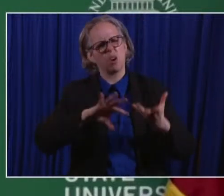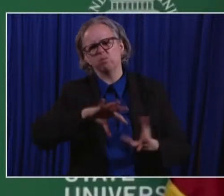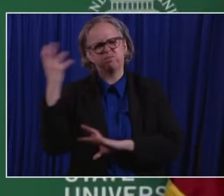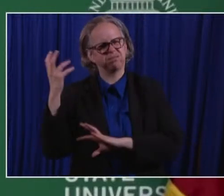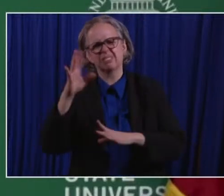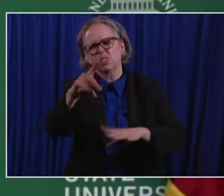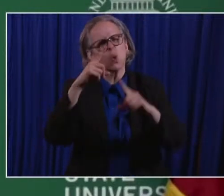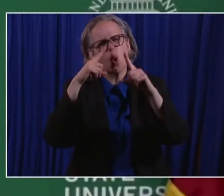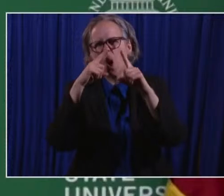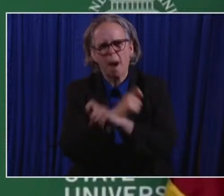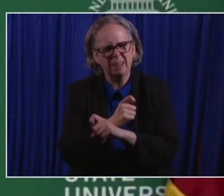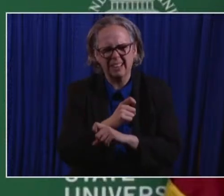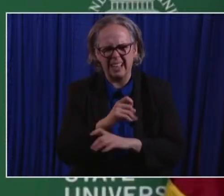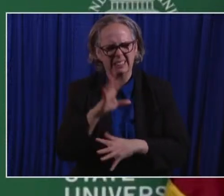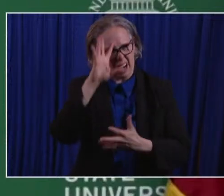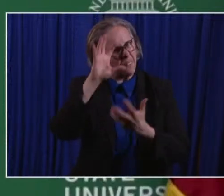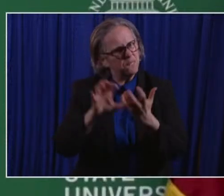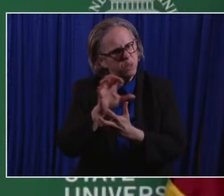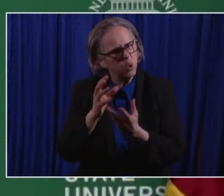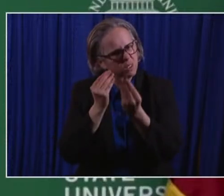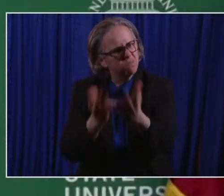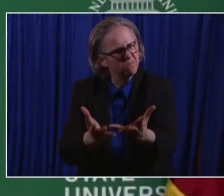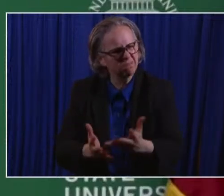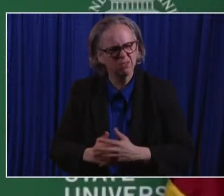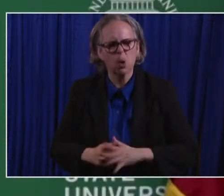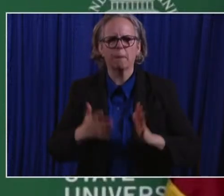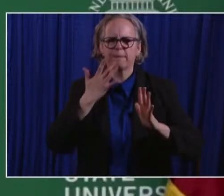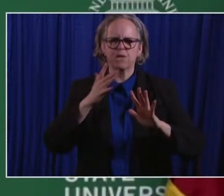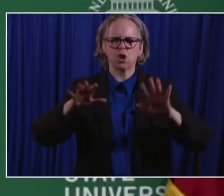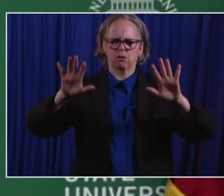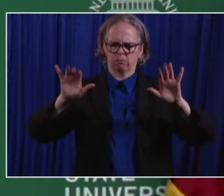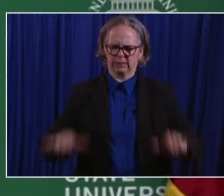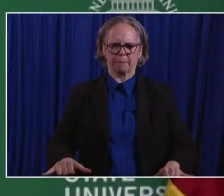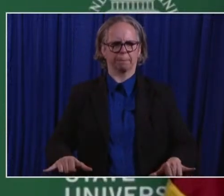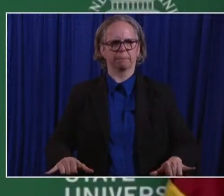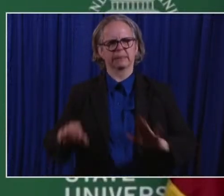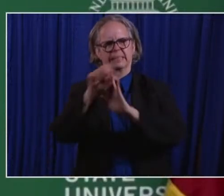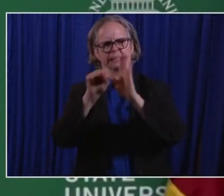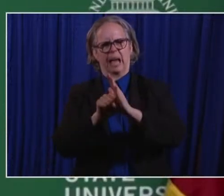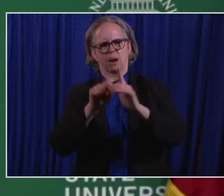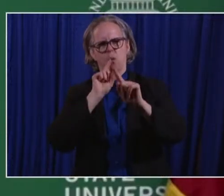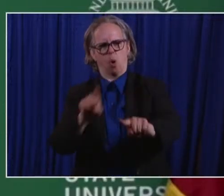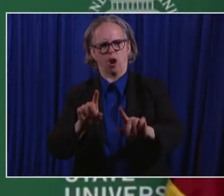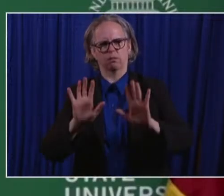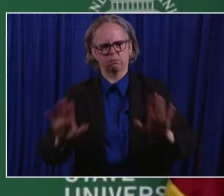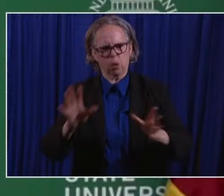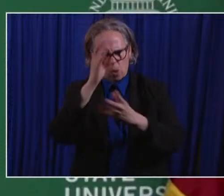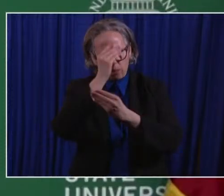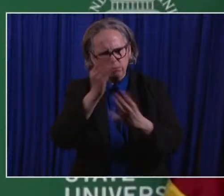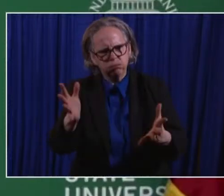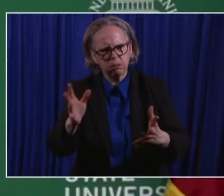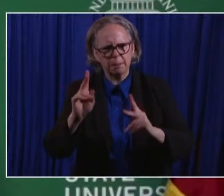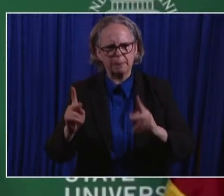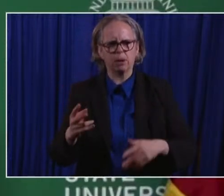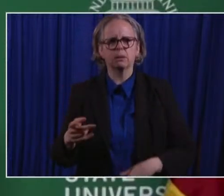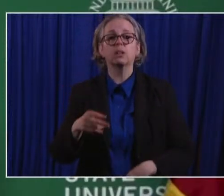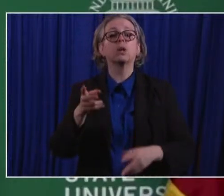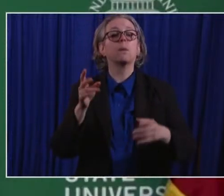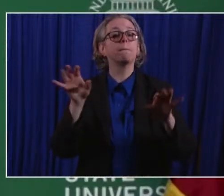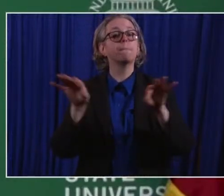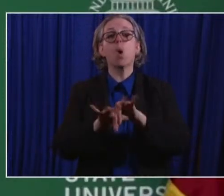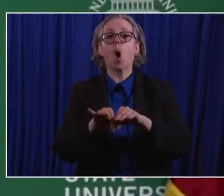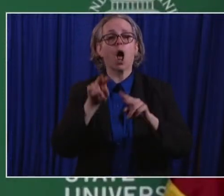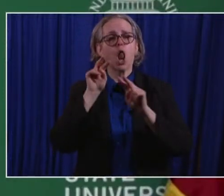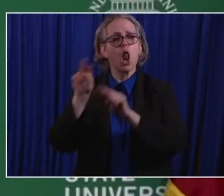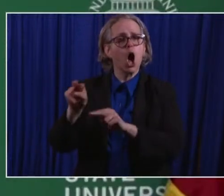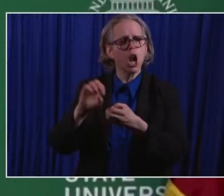are instructive, and what it tells people is, if they look at two numbers, if they look at how many cases